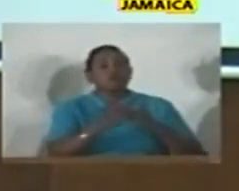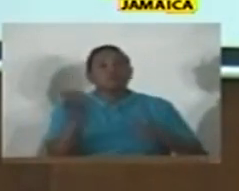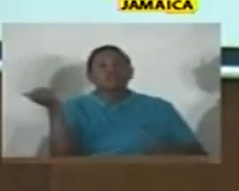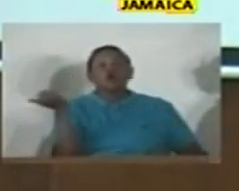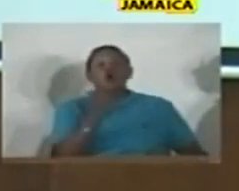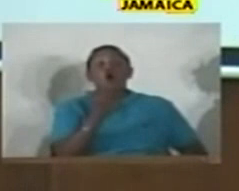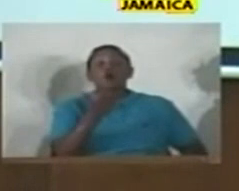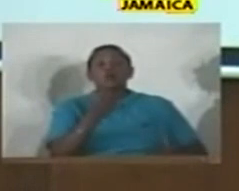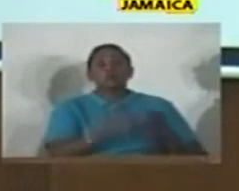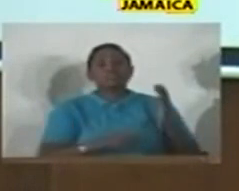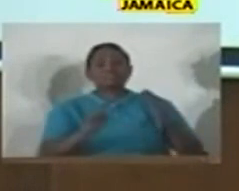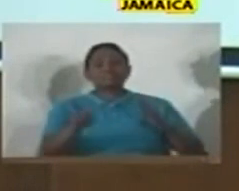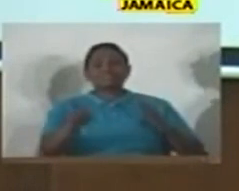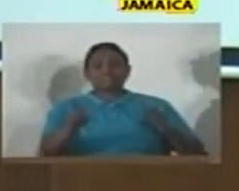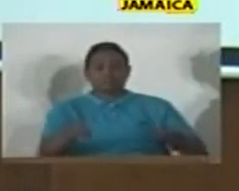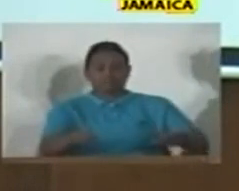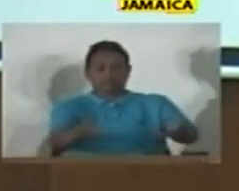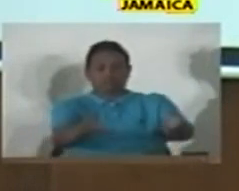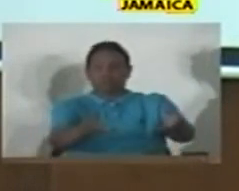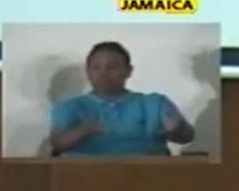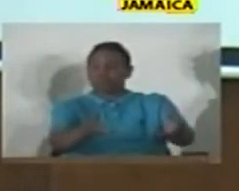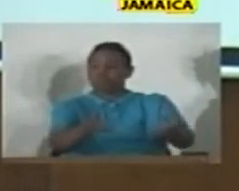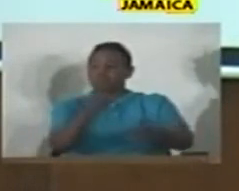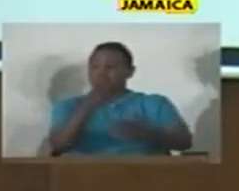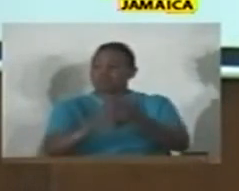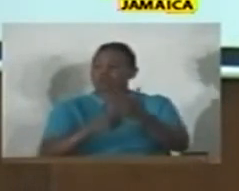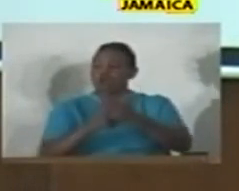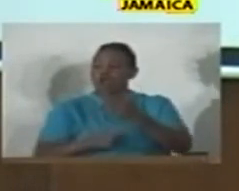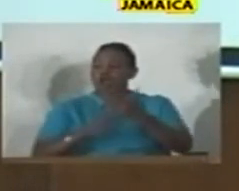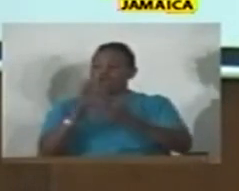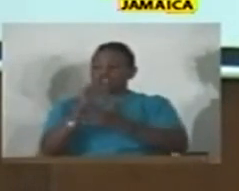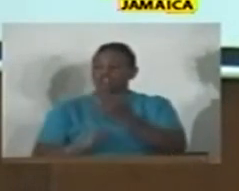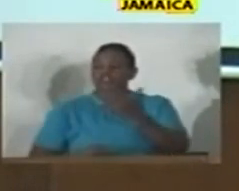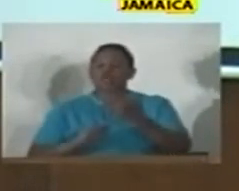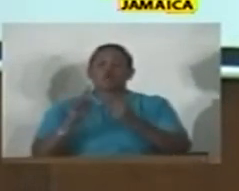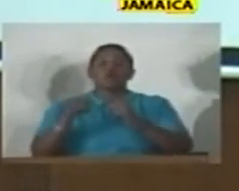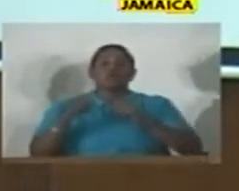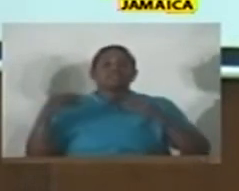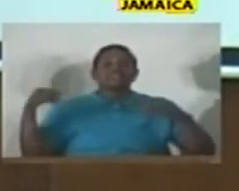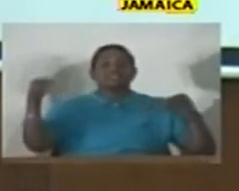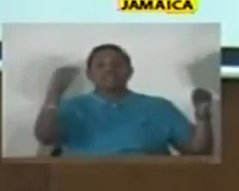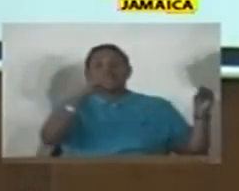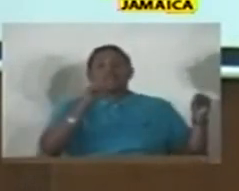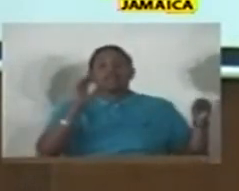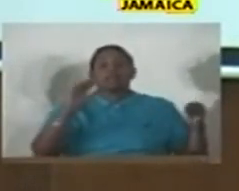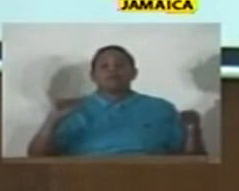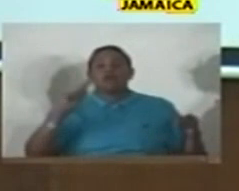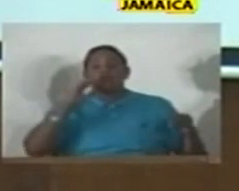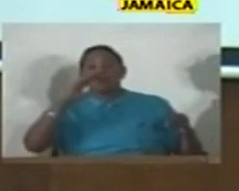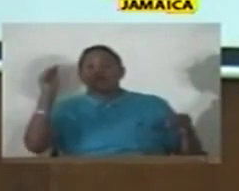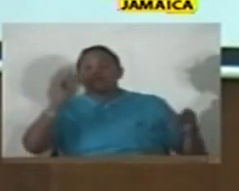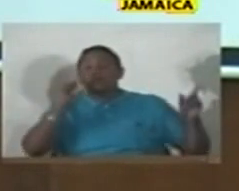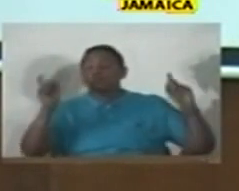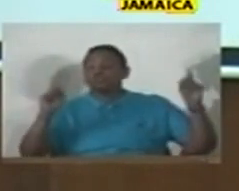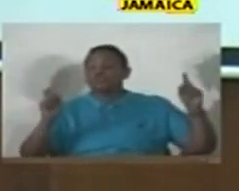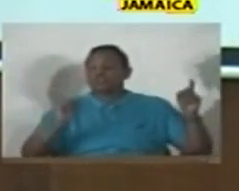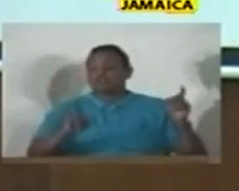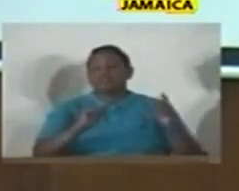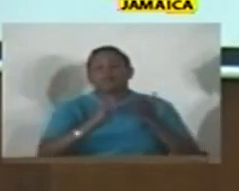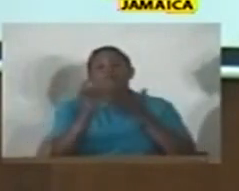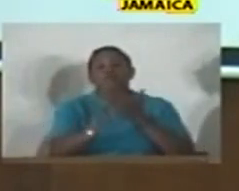the inputs up front and the costs taken out at the point of sale by the company in charge of the